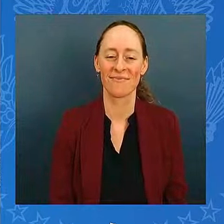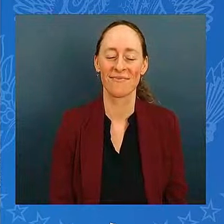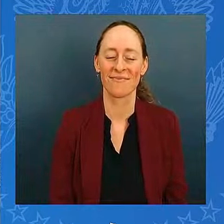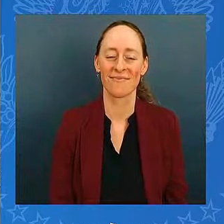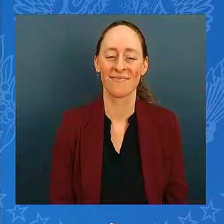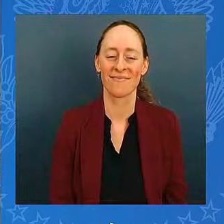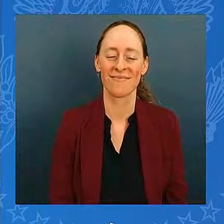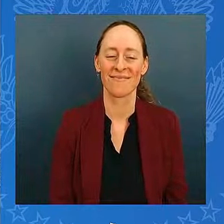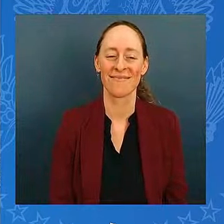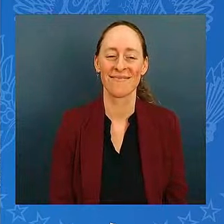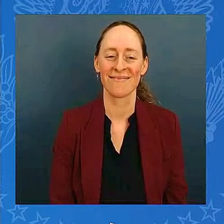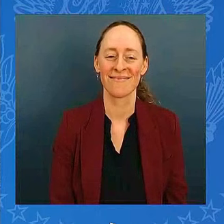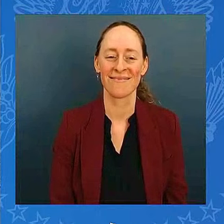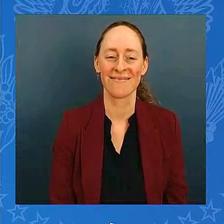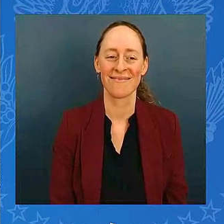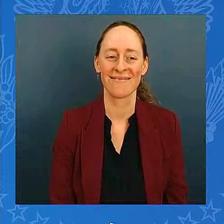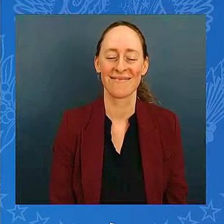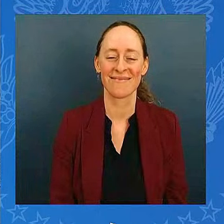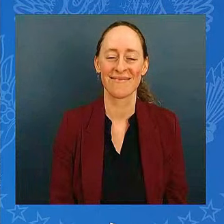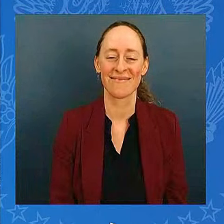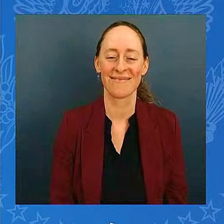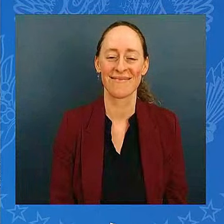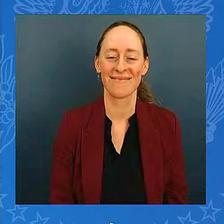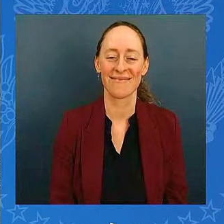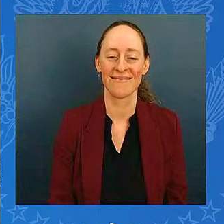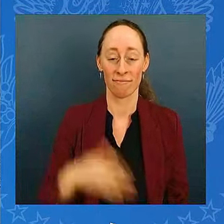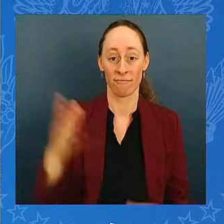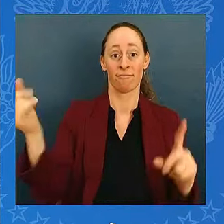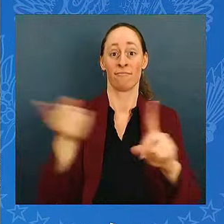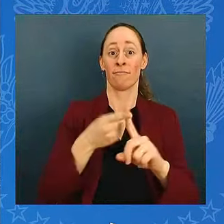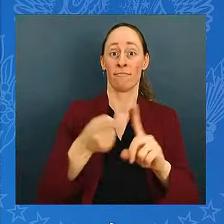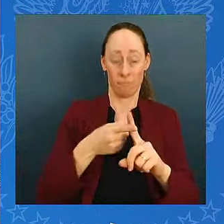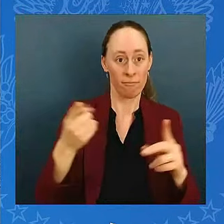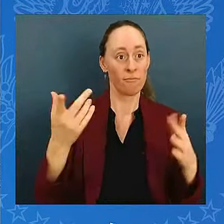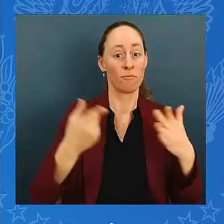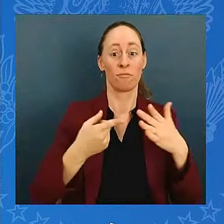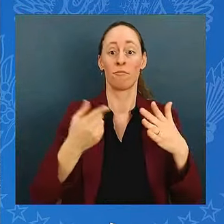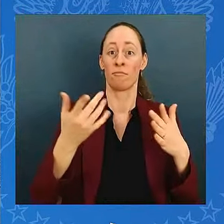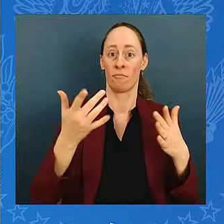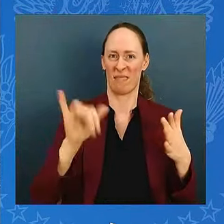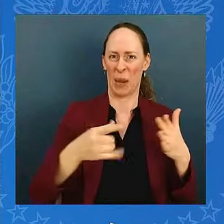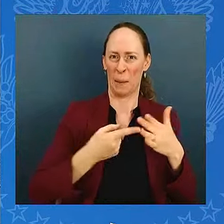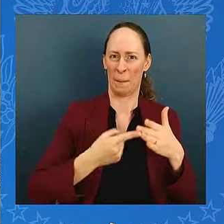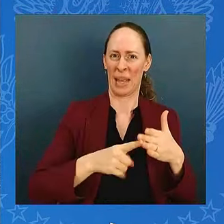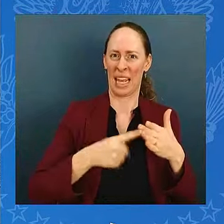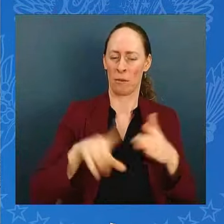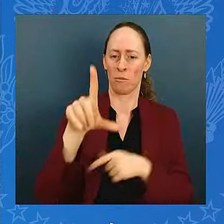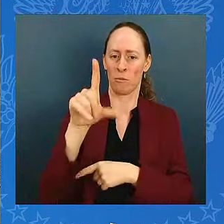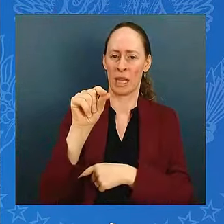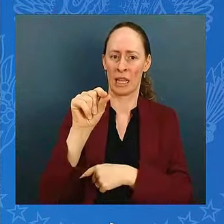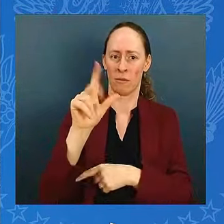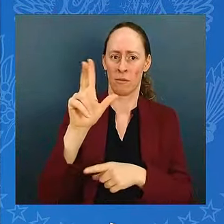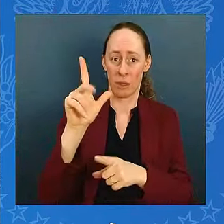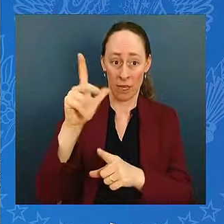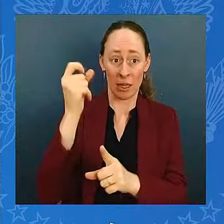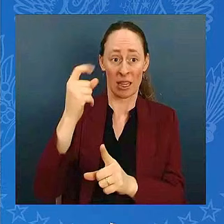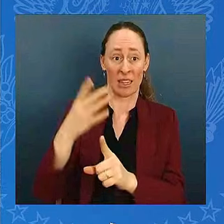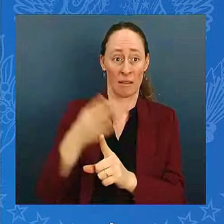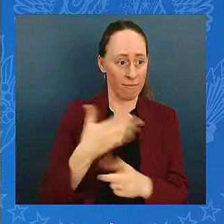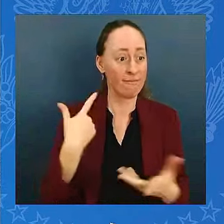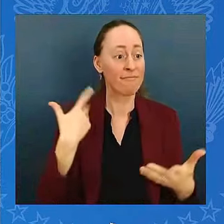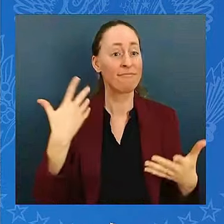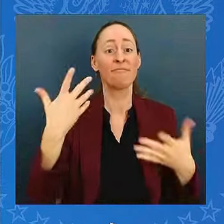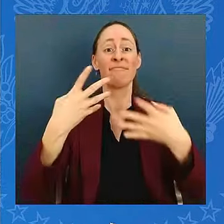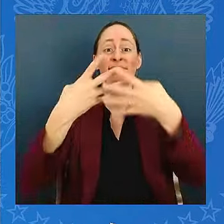Starting the 2023 season, coming off of the last place finish, from worst to first, nobody backed